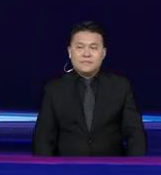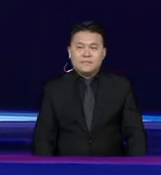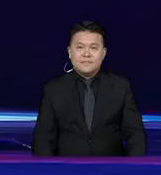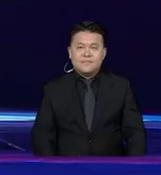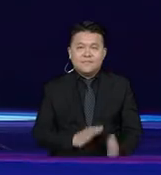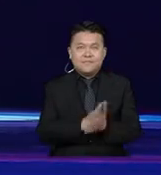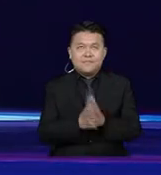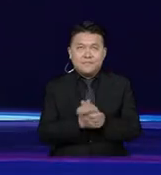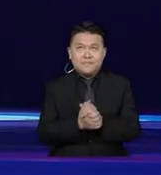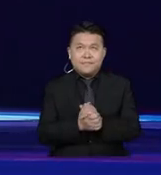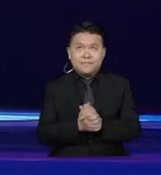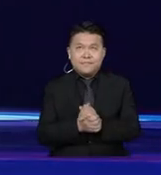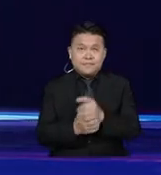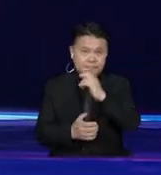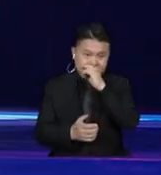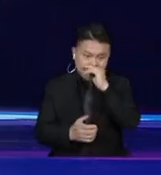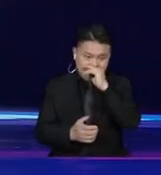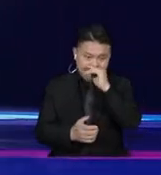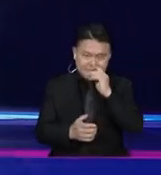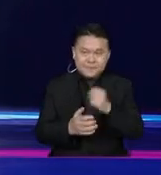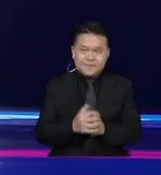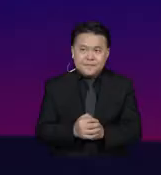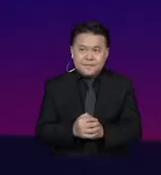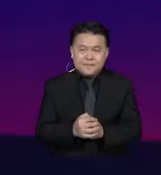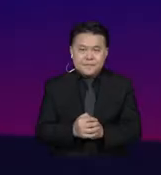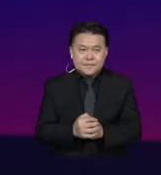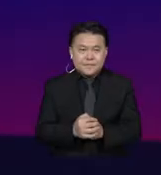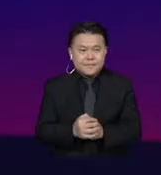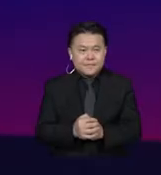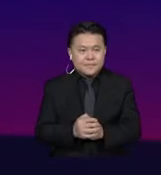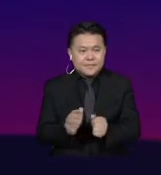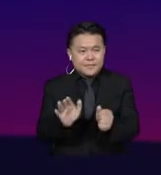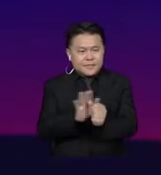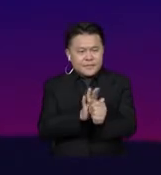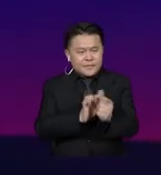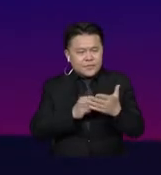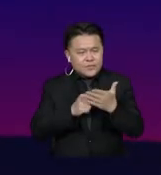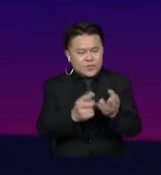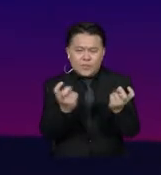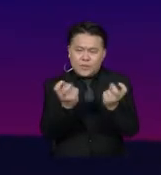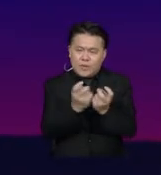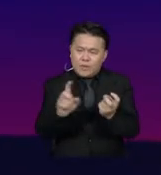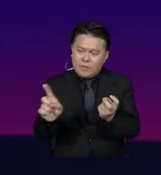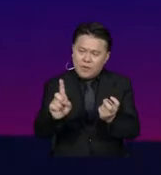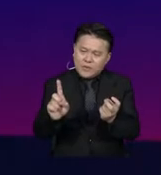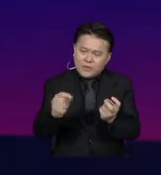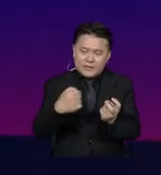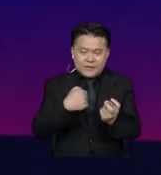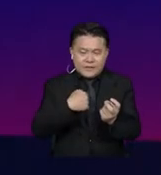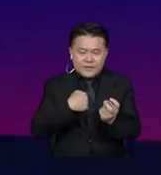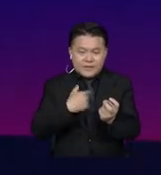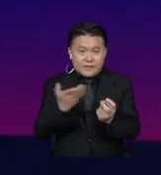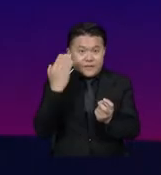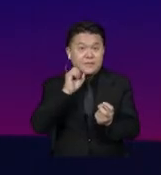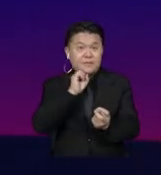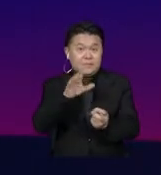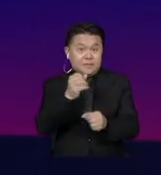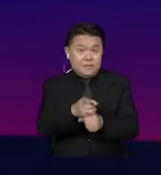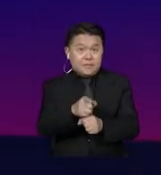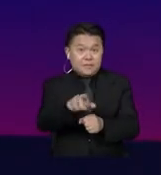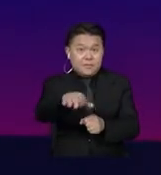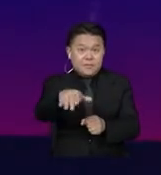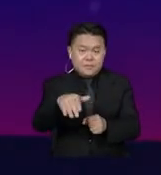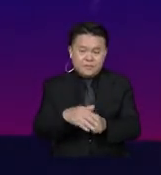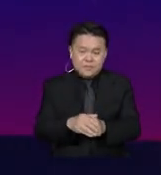Yeah, so how to pursue friendliness. So I was very serious at the end of the talk about going to lunch. So for an